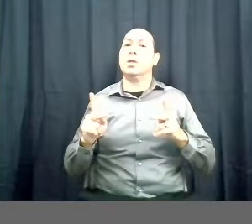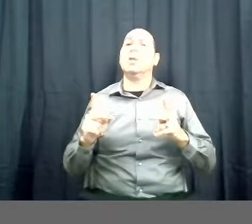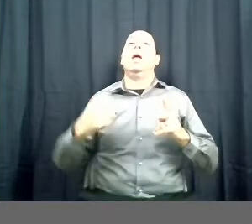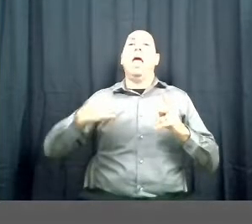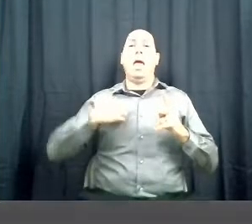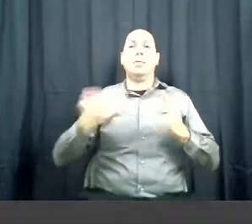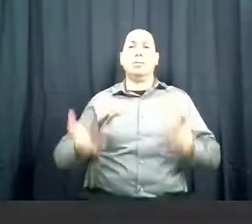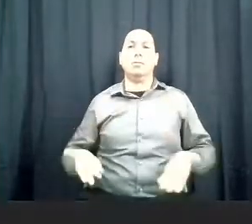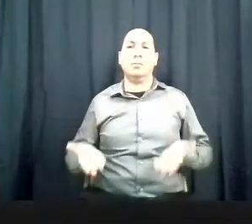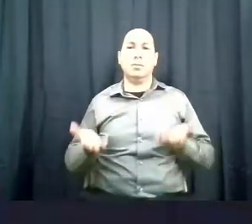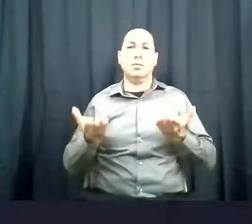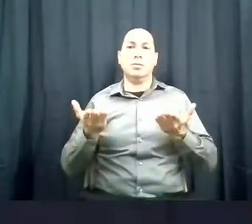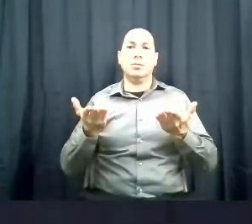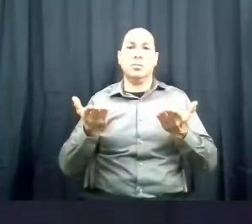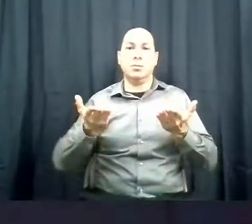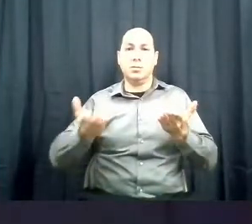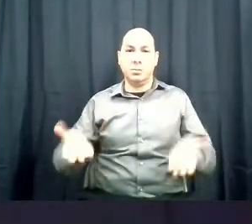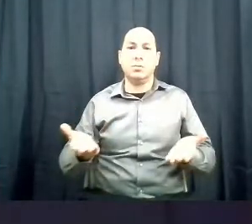recommendation that we